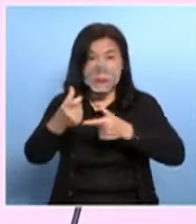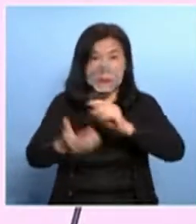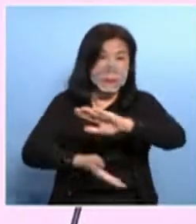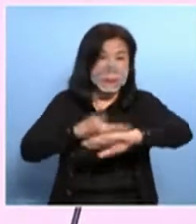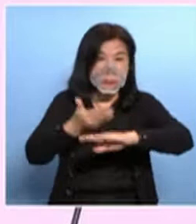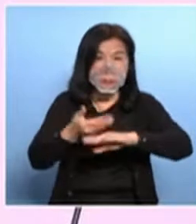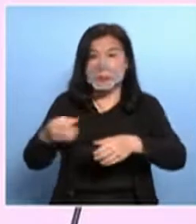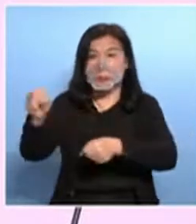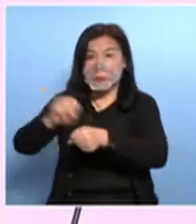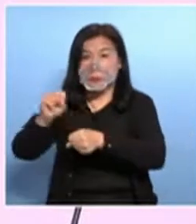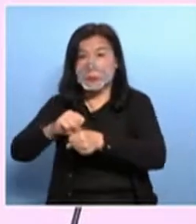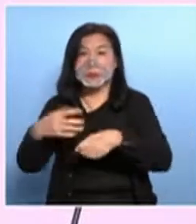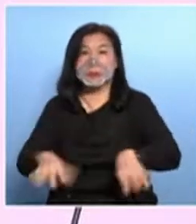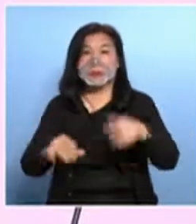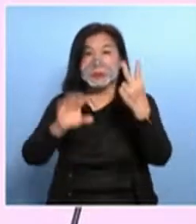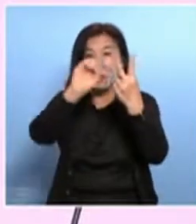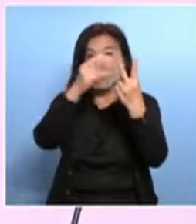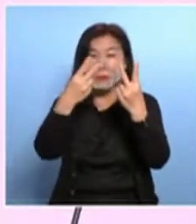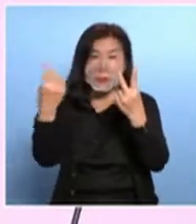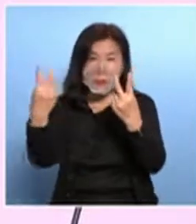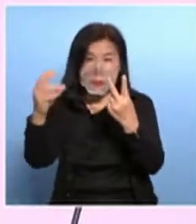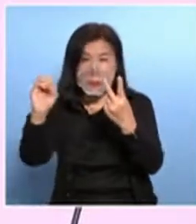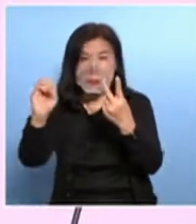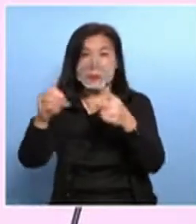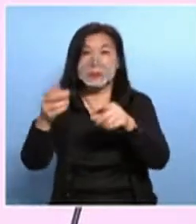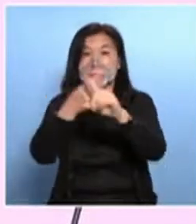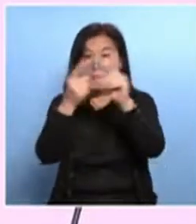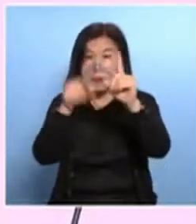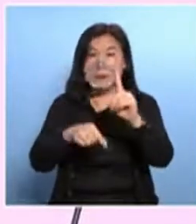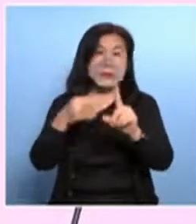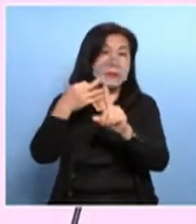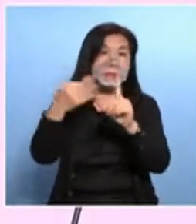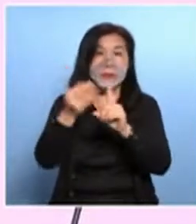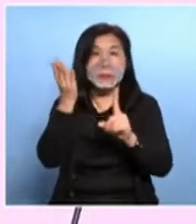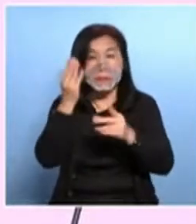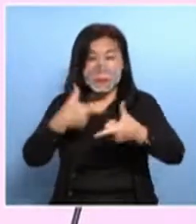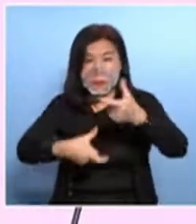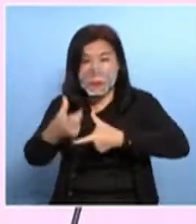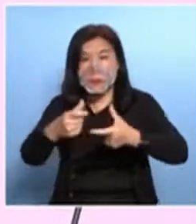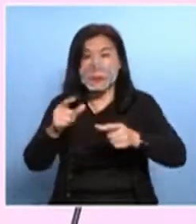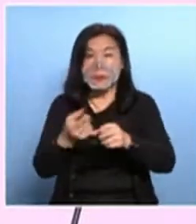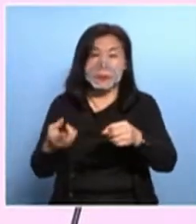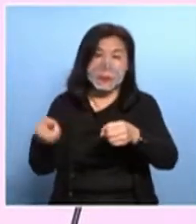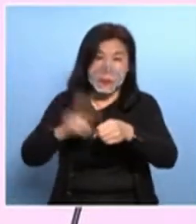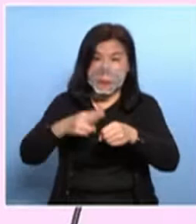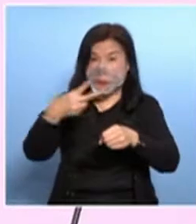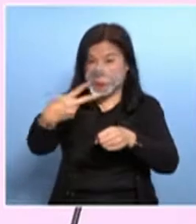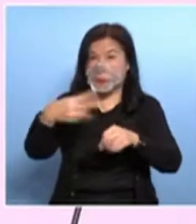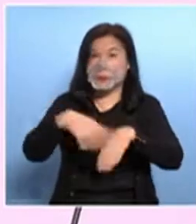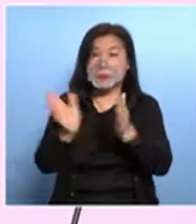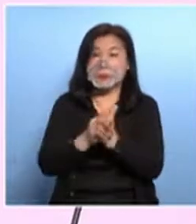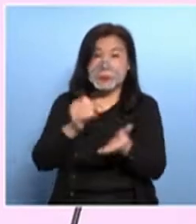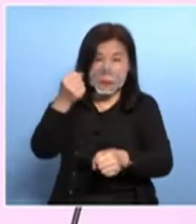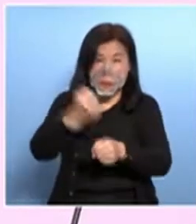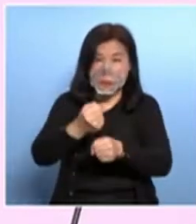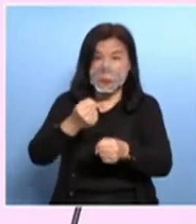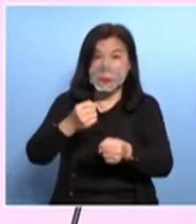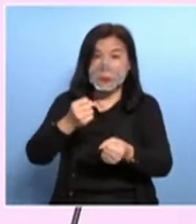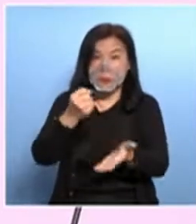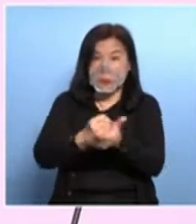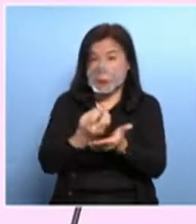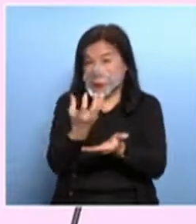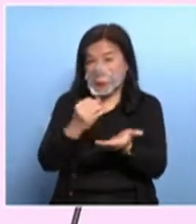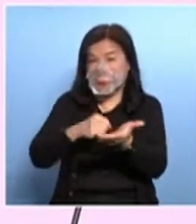market, with the recovery of the local economy, coupled with the abolition of the double stamp duty imposed on non-residential property transactions in